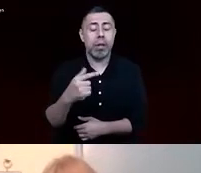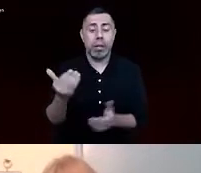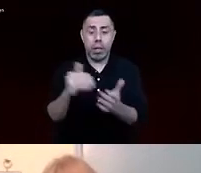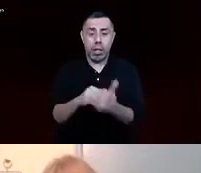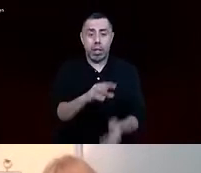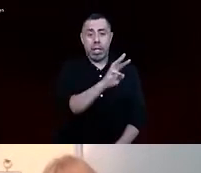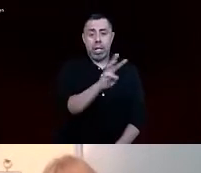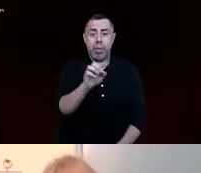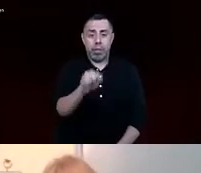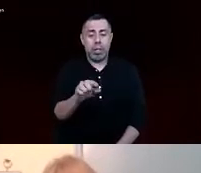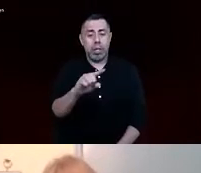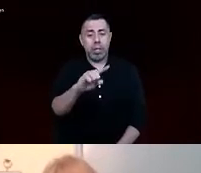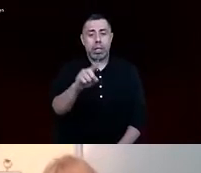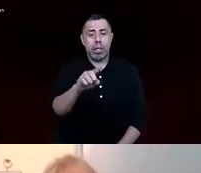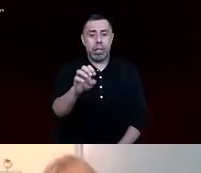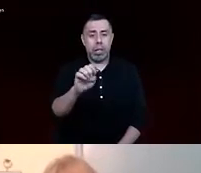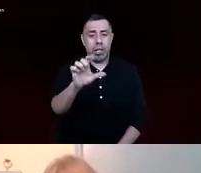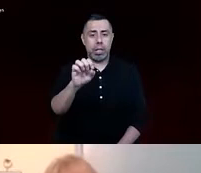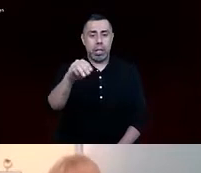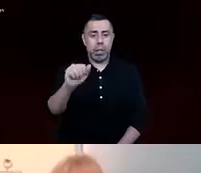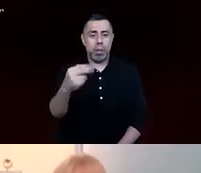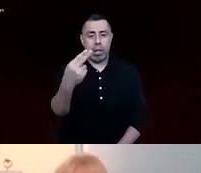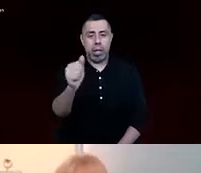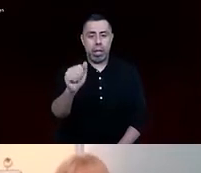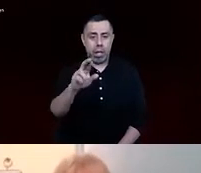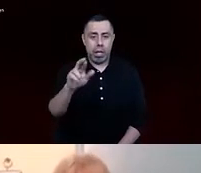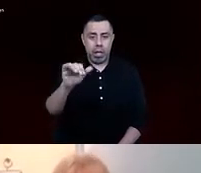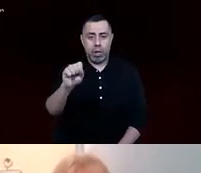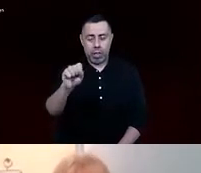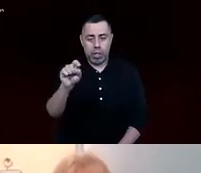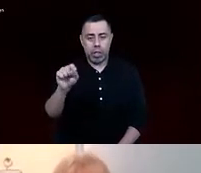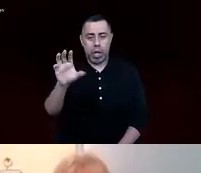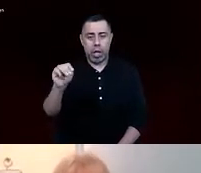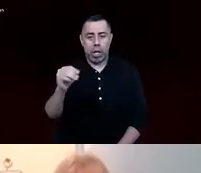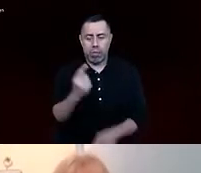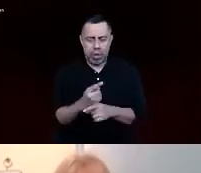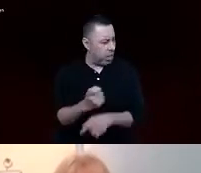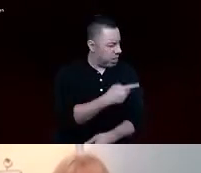zelemaharris.com. That's Z, is that how you say it? Or do you just say Z? Oh, sorry.